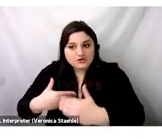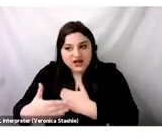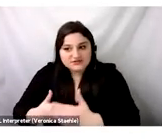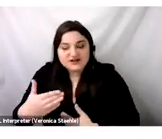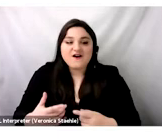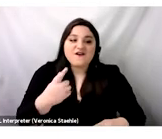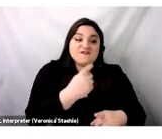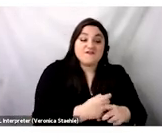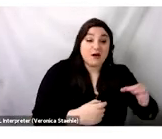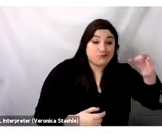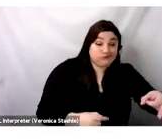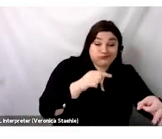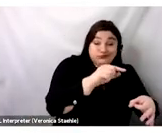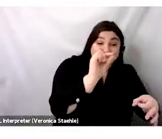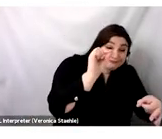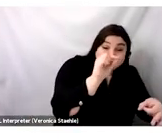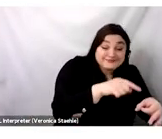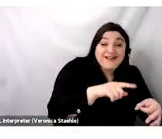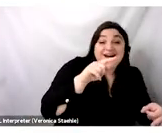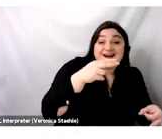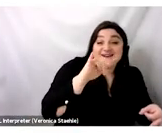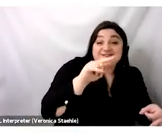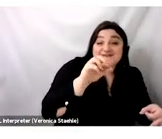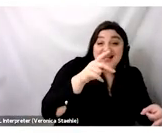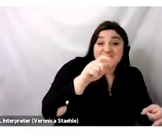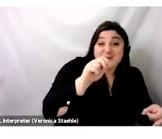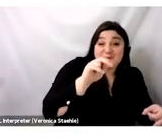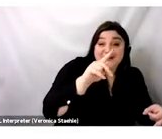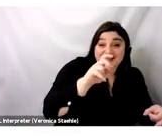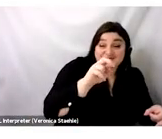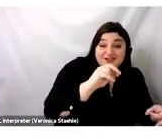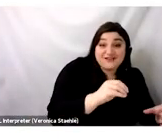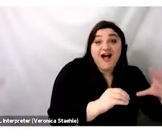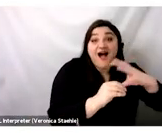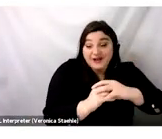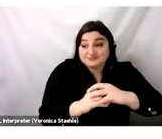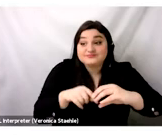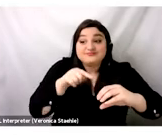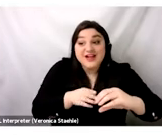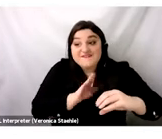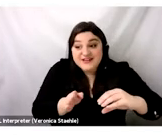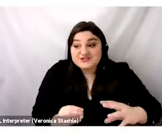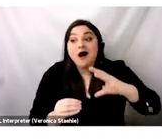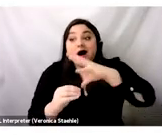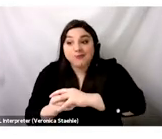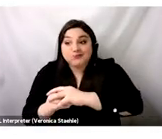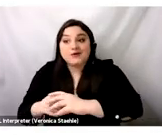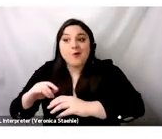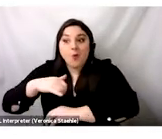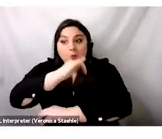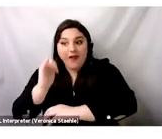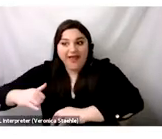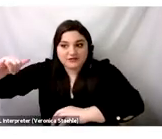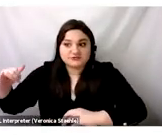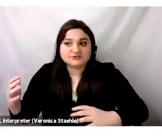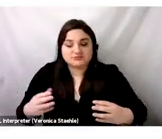chain. Microplastics have completely infiltrated. Okay, I mentioned that the life cycle of microplastics is linear,